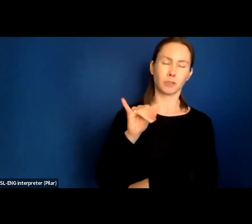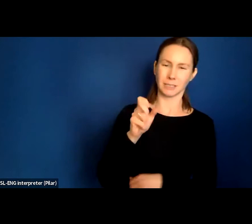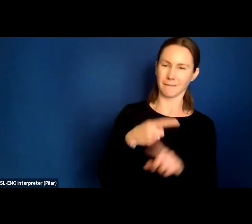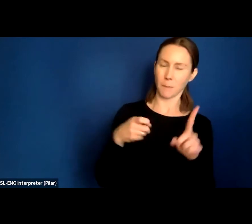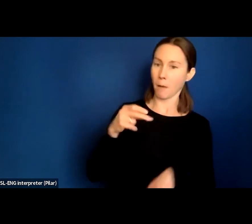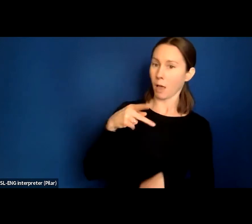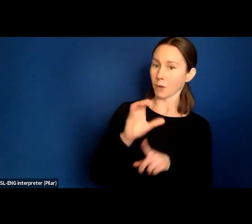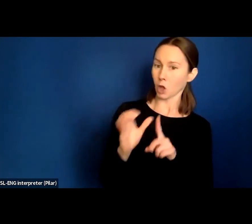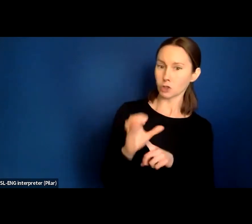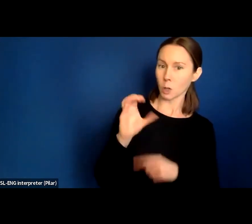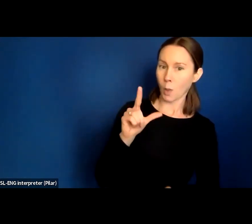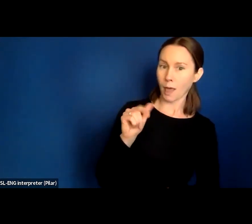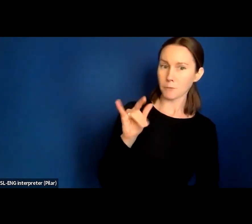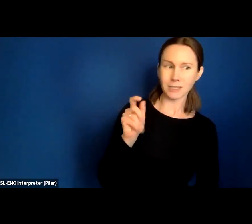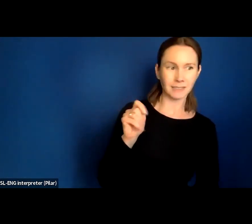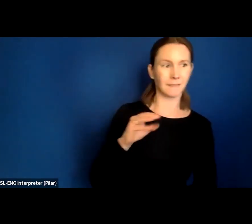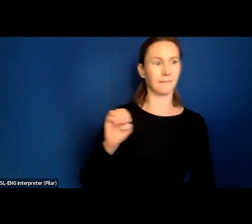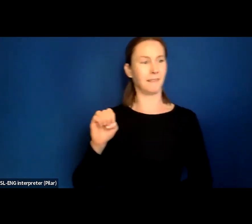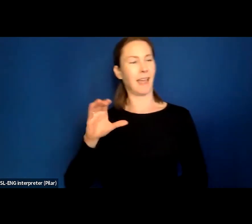the With Foundation.